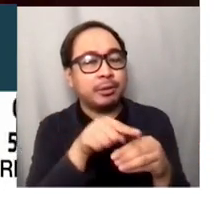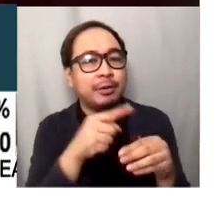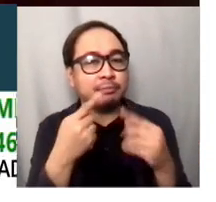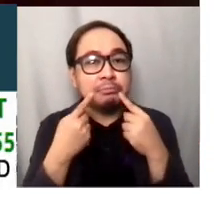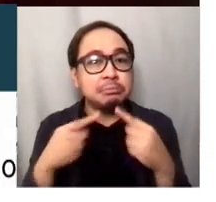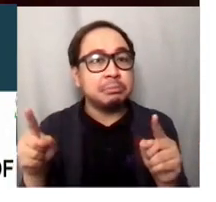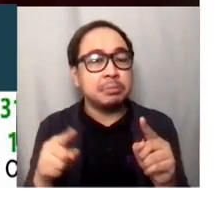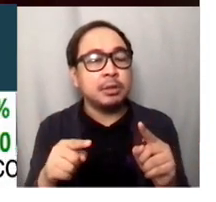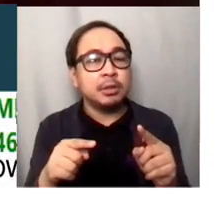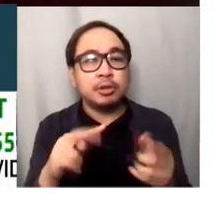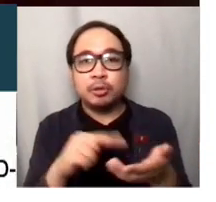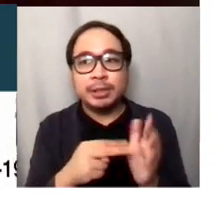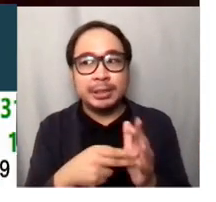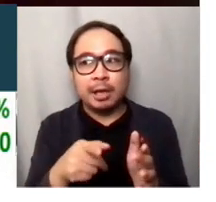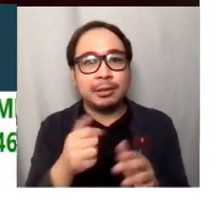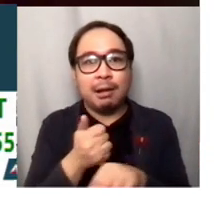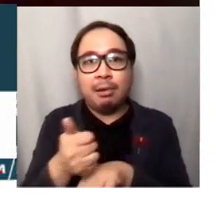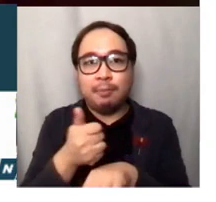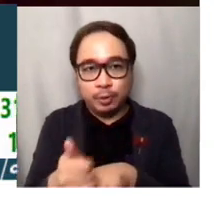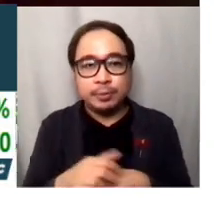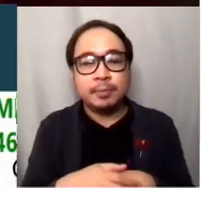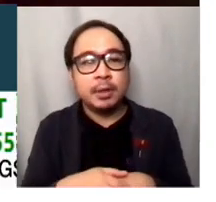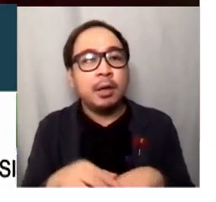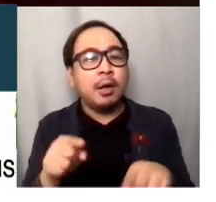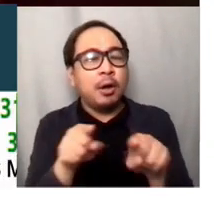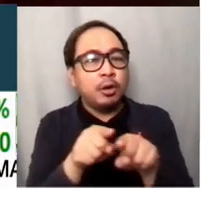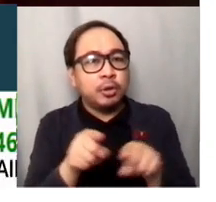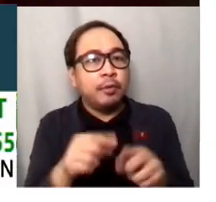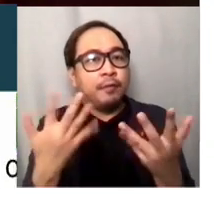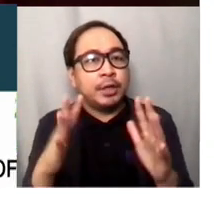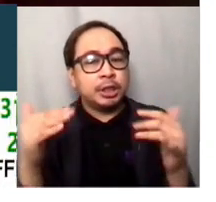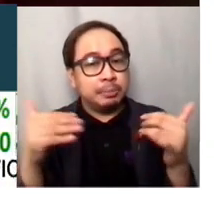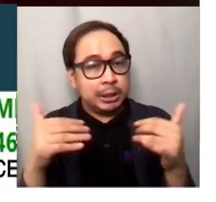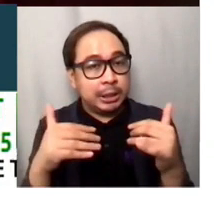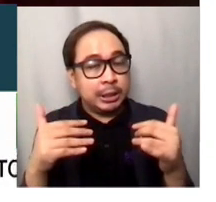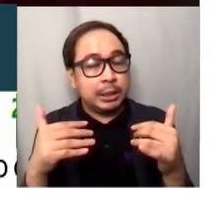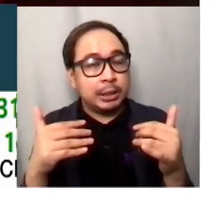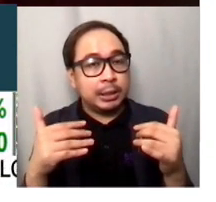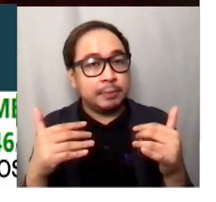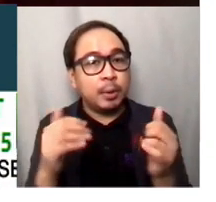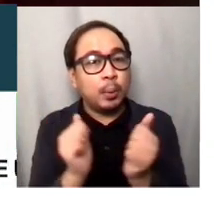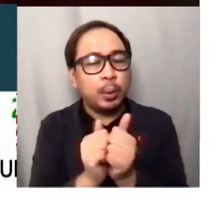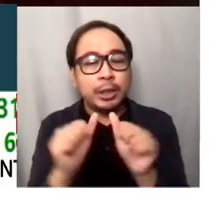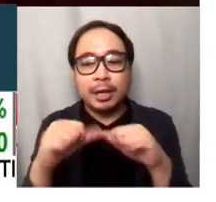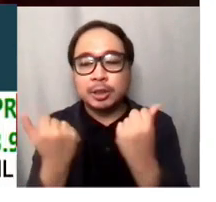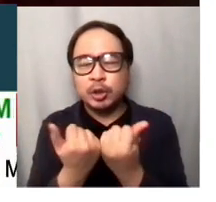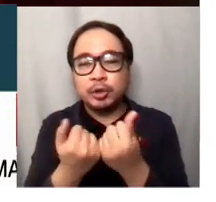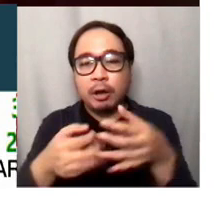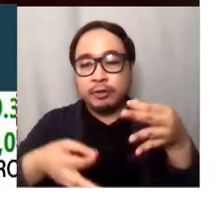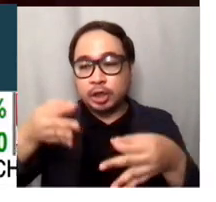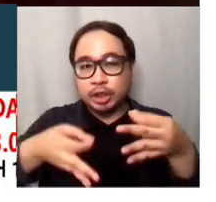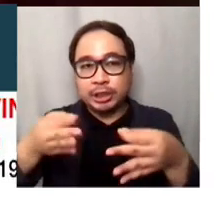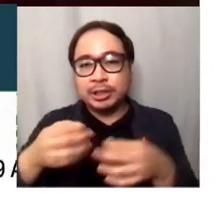we look at it as an allegation. We also had a meeting with the Association of Judges, the three groups